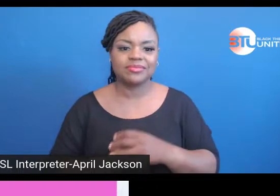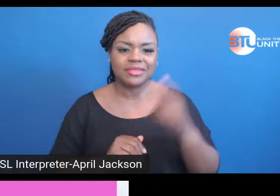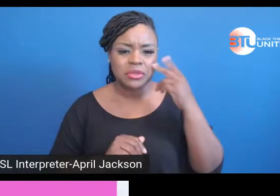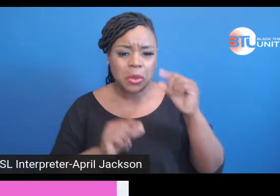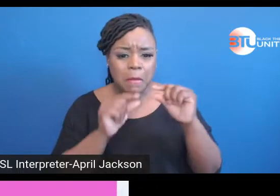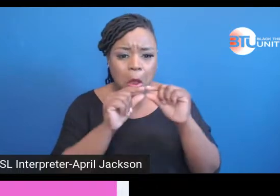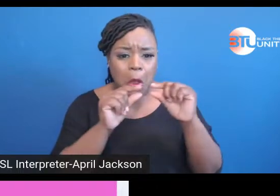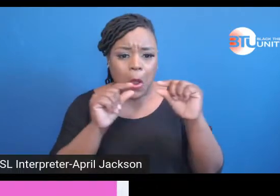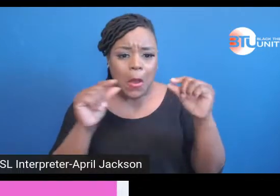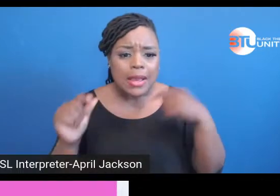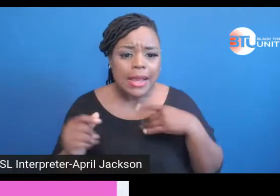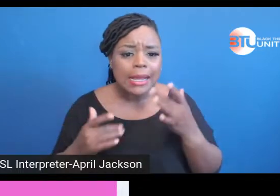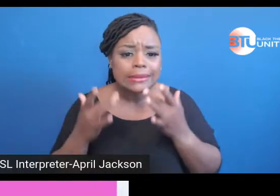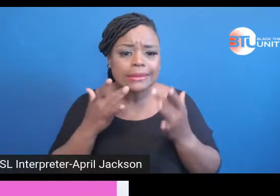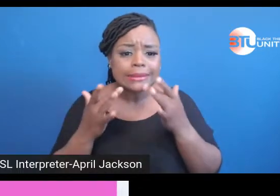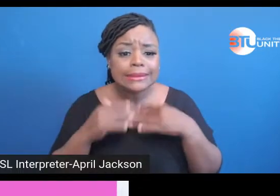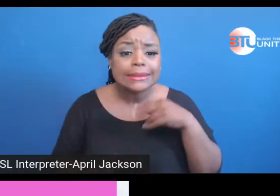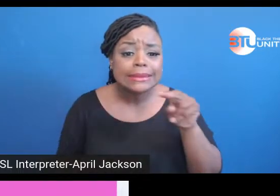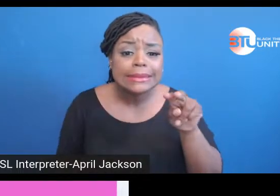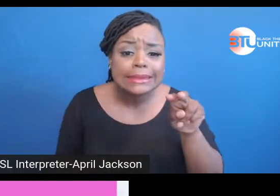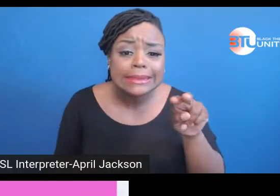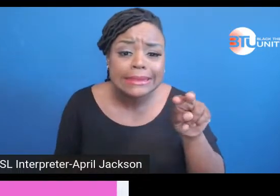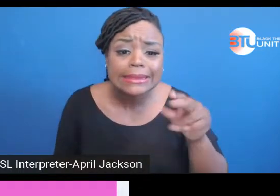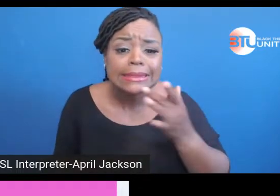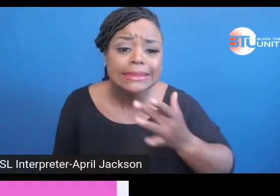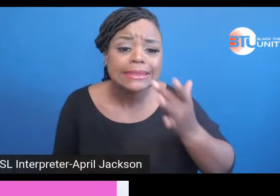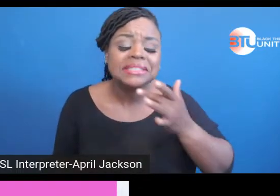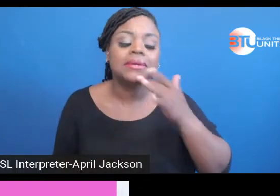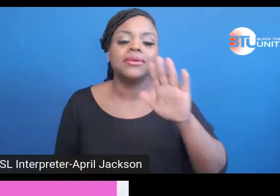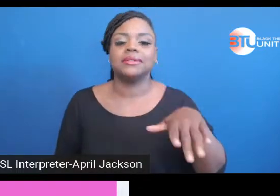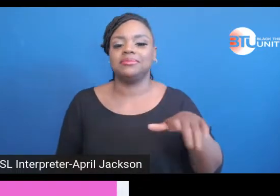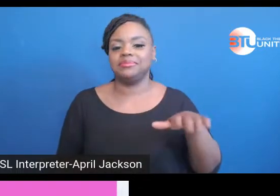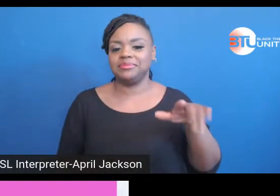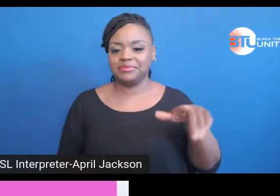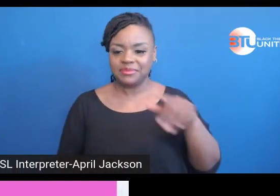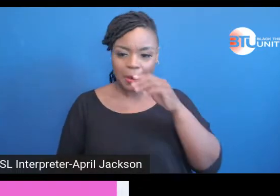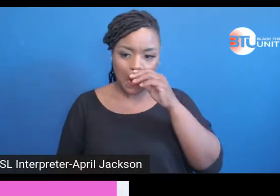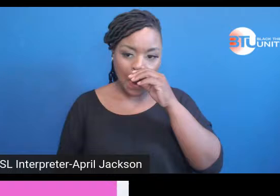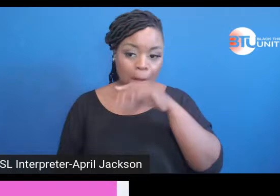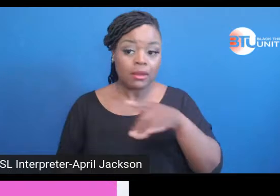Okay, this is perfect. How does a copyright differ from a trademark or a patent?